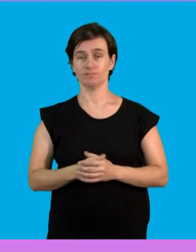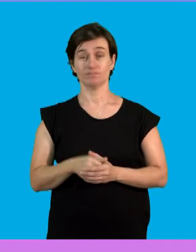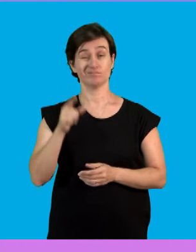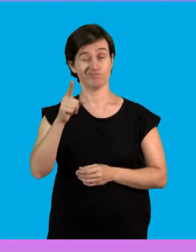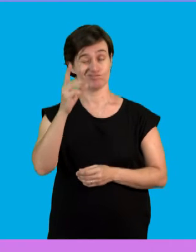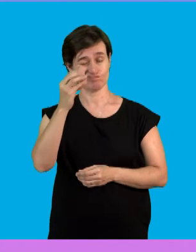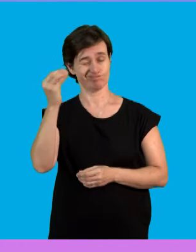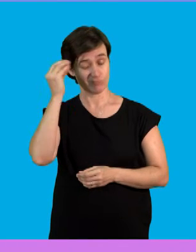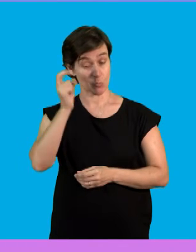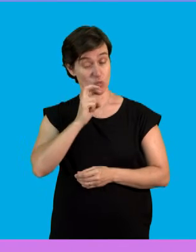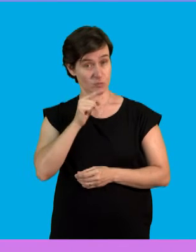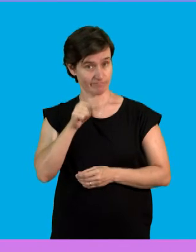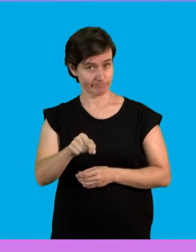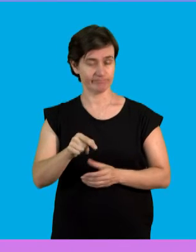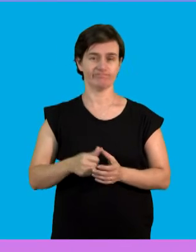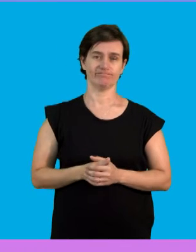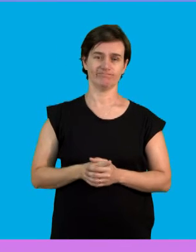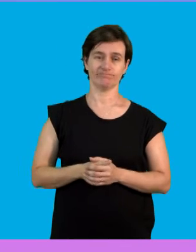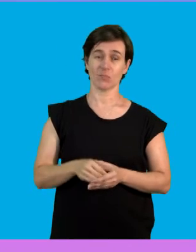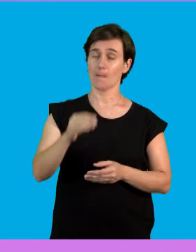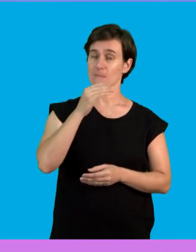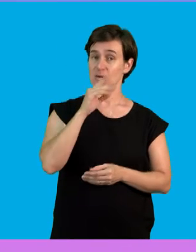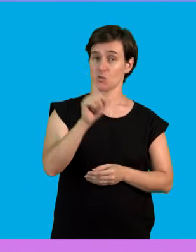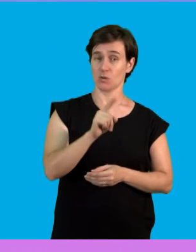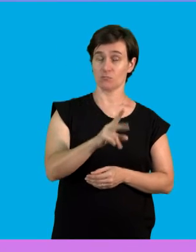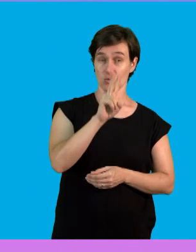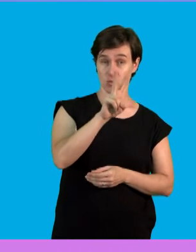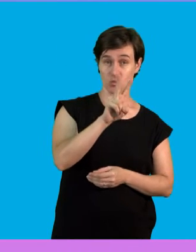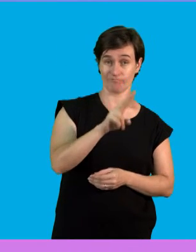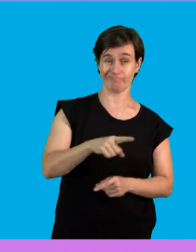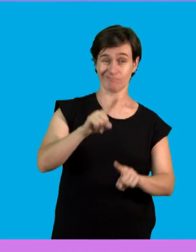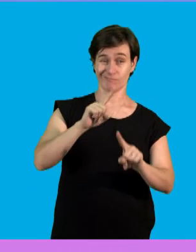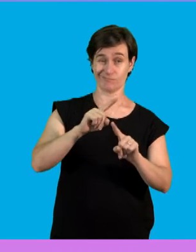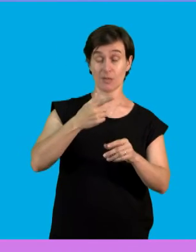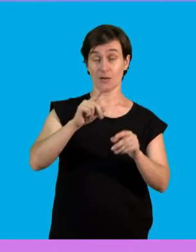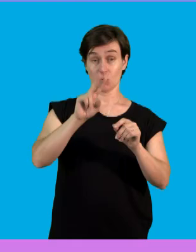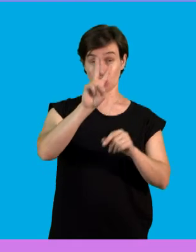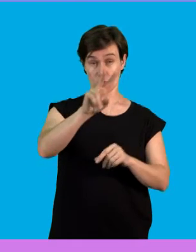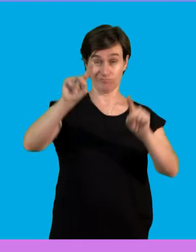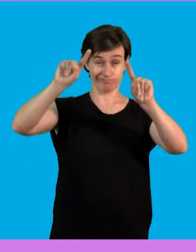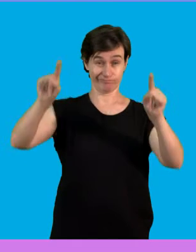3,142. Remember to use that. So it's going to be 2 times